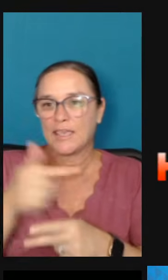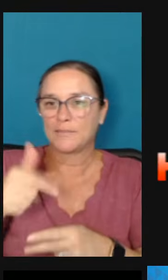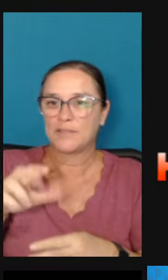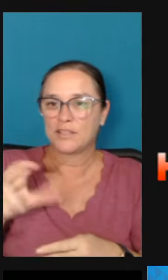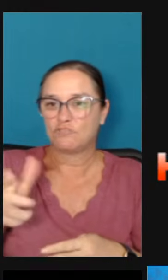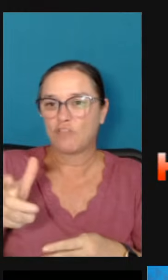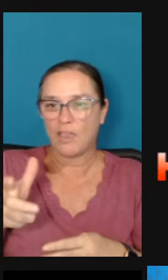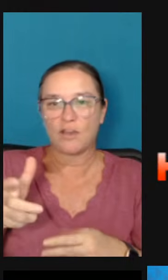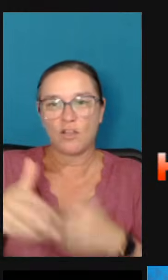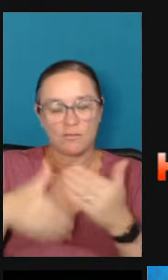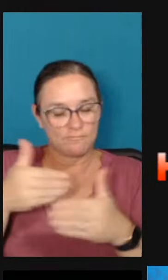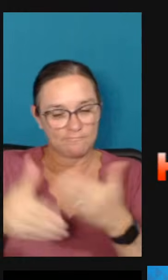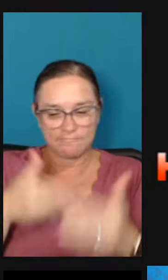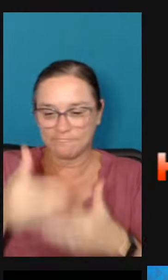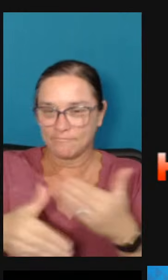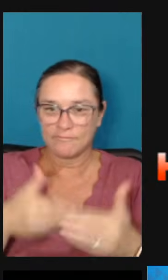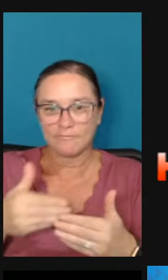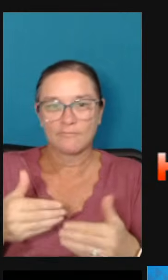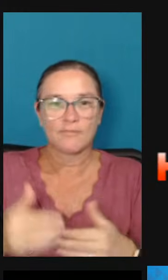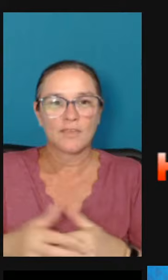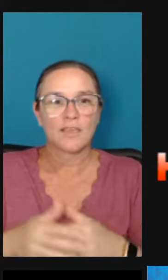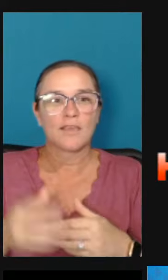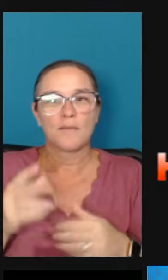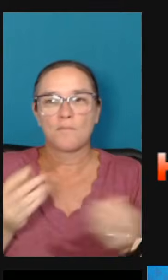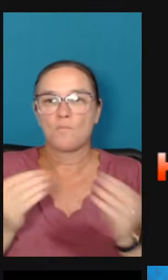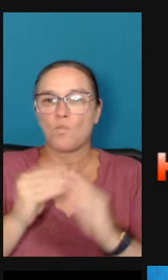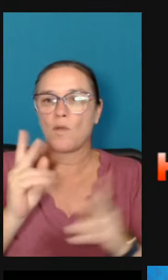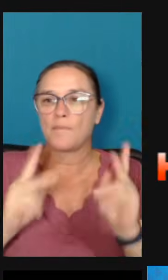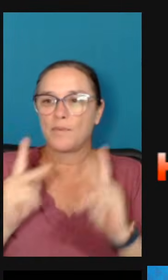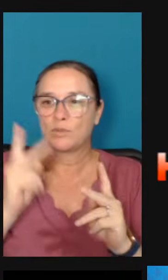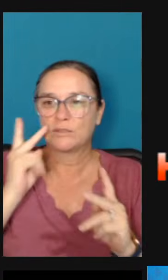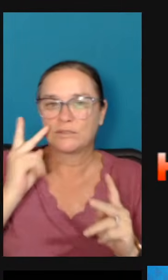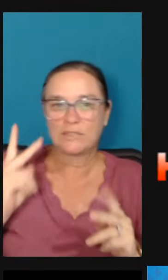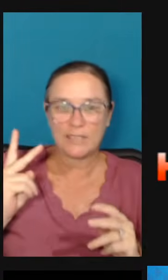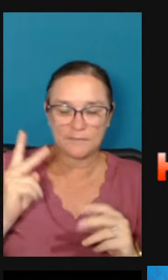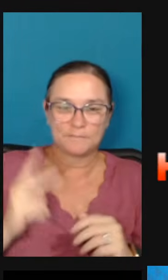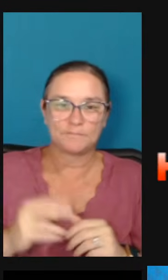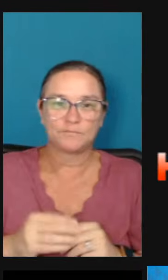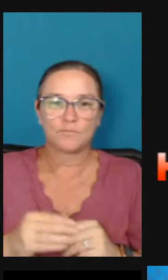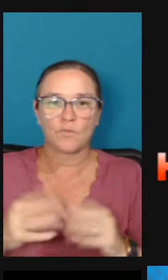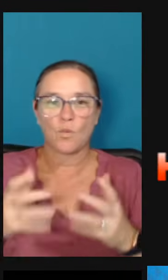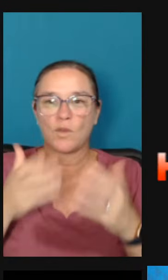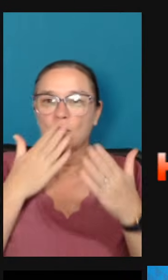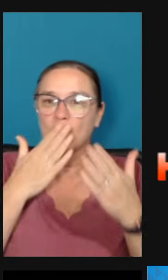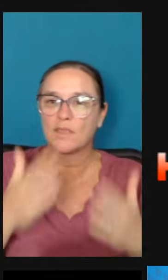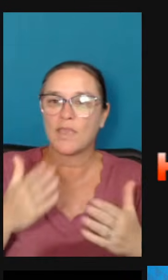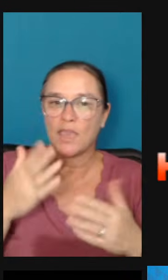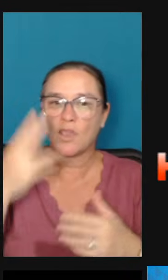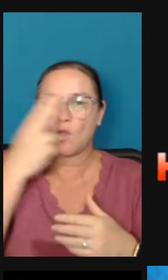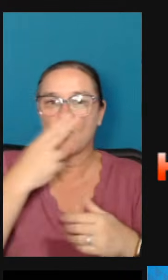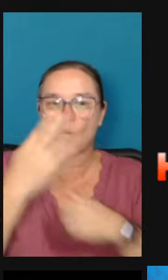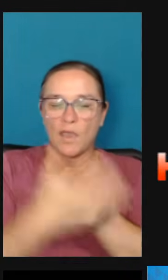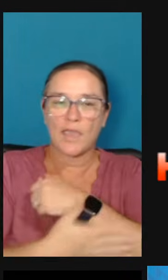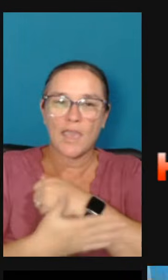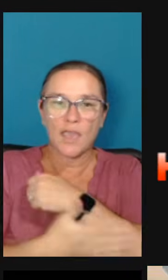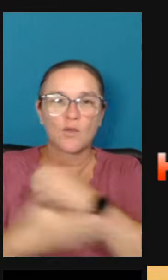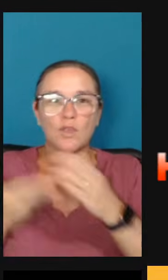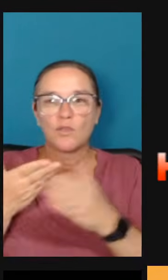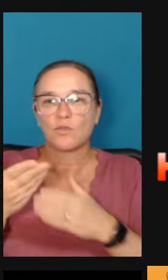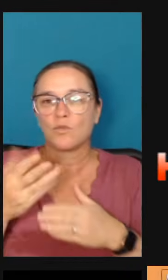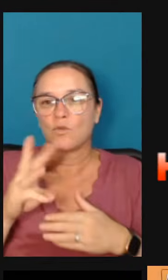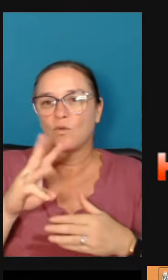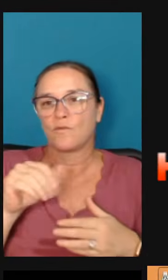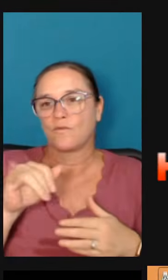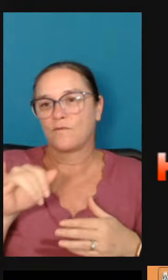get it seen by more people. And we'd like to thank the County of Hawaii through the Vivi Grant program and soon